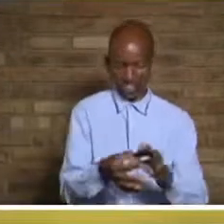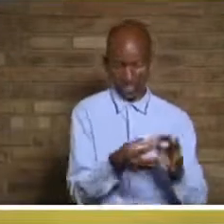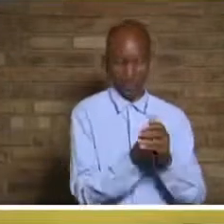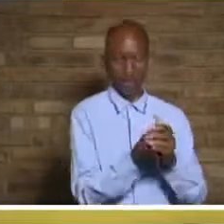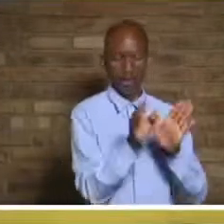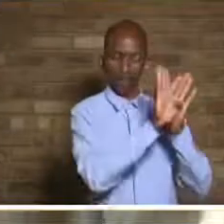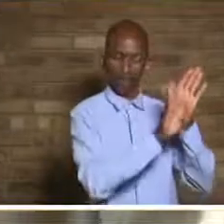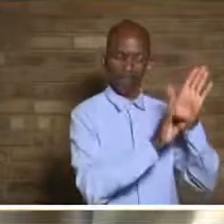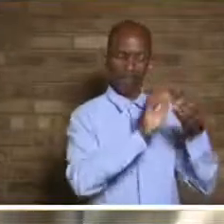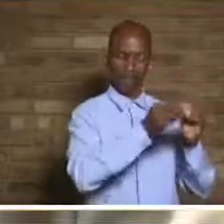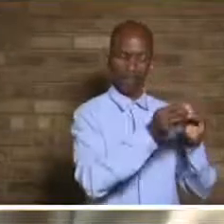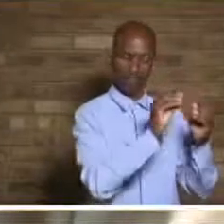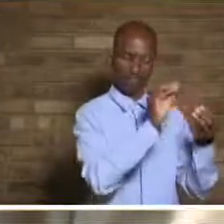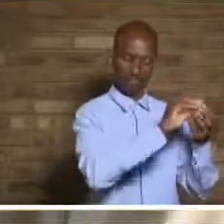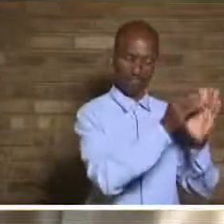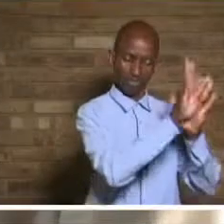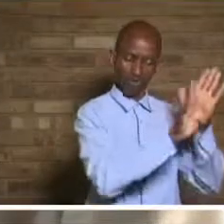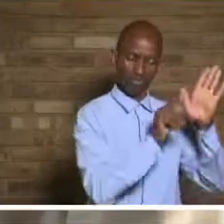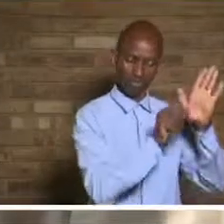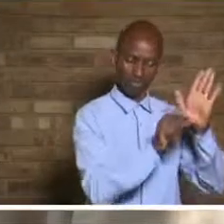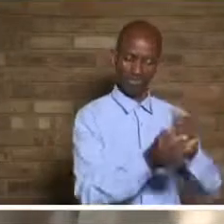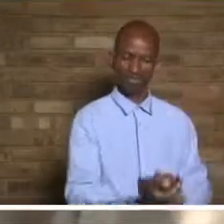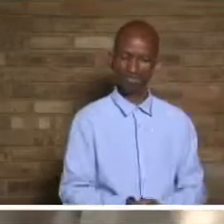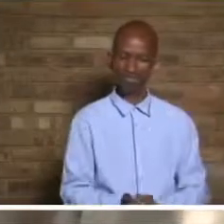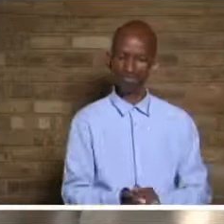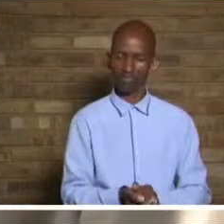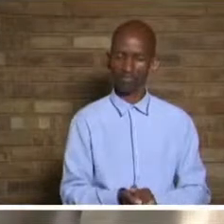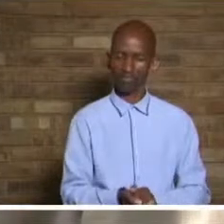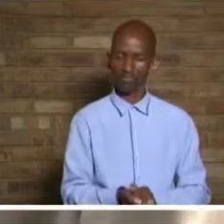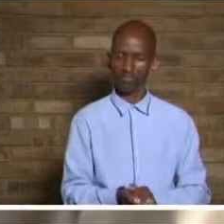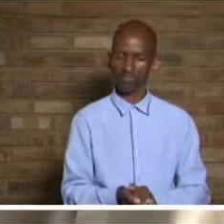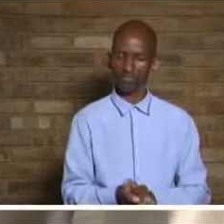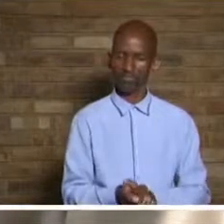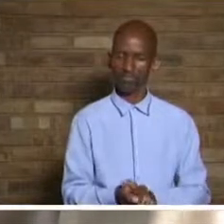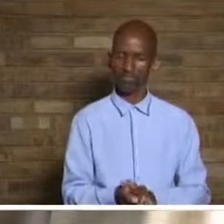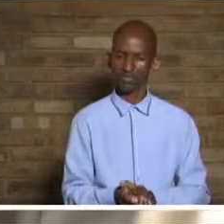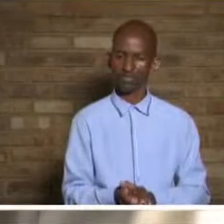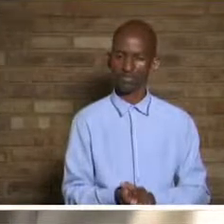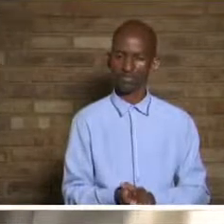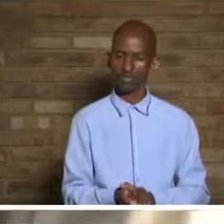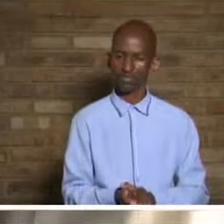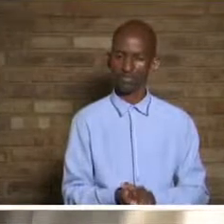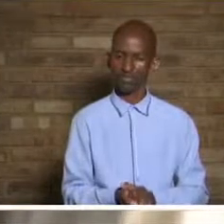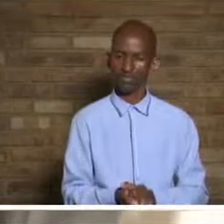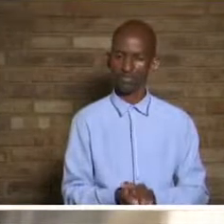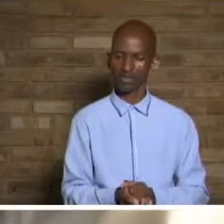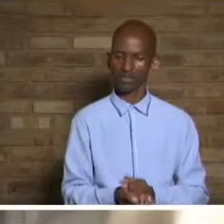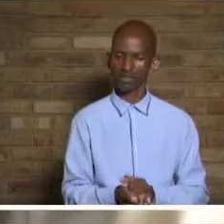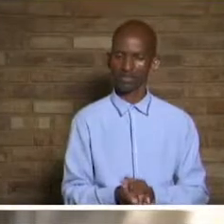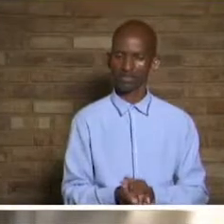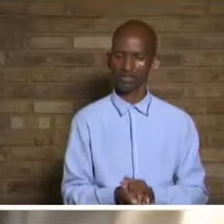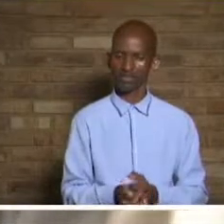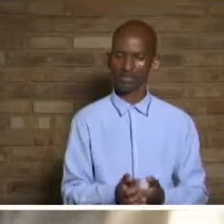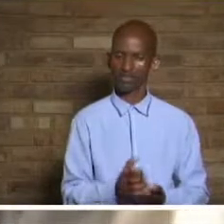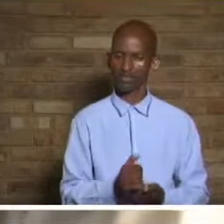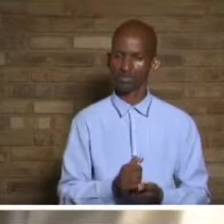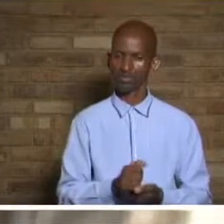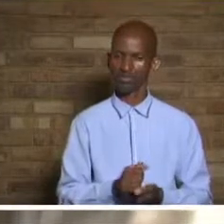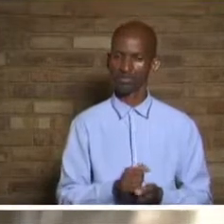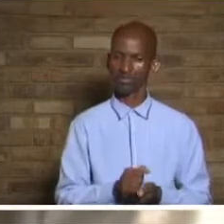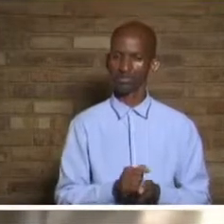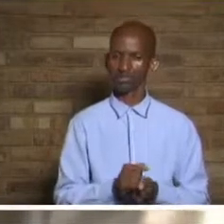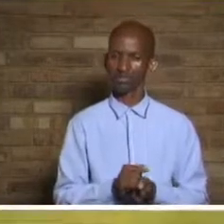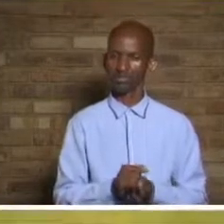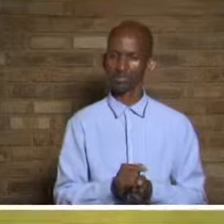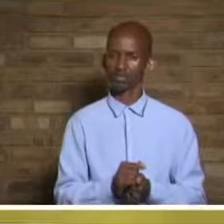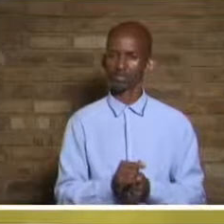bill, Ngoba sesikulalele ke konke izethulo ezimayelana ngqo nalo nokuchitshela kolomthetho